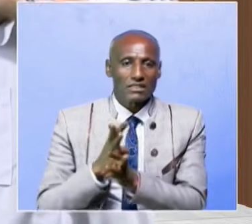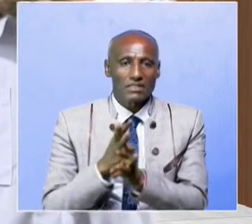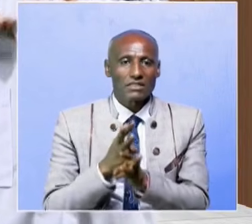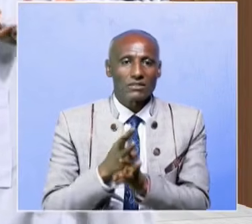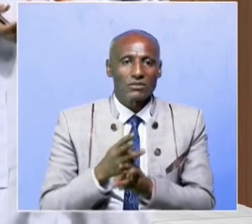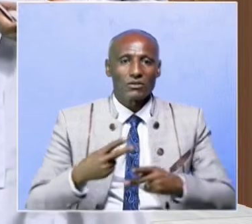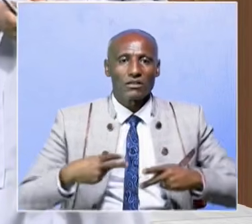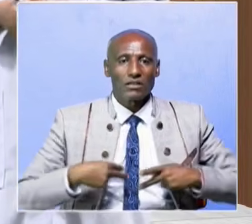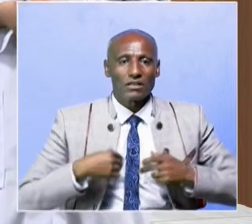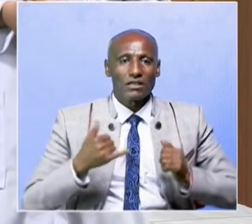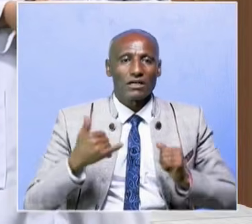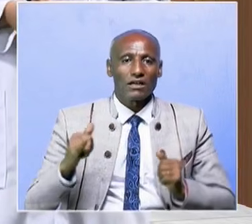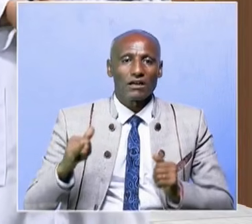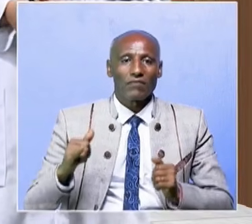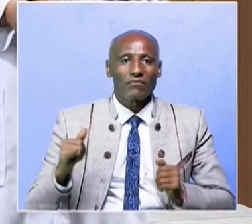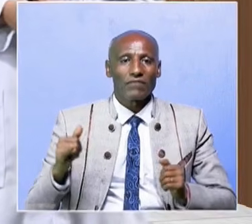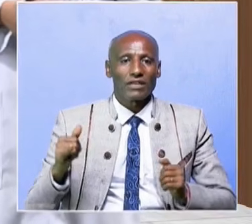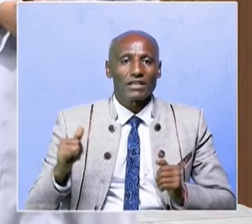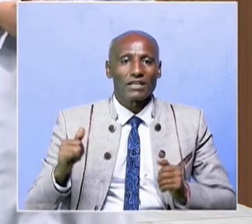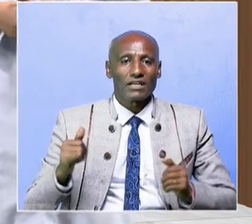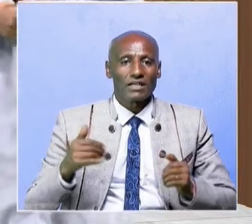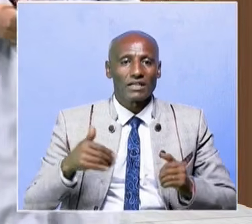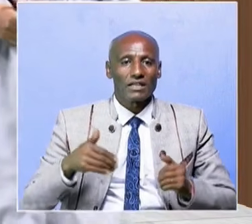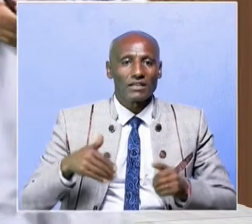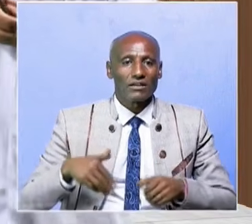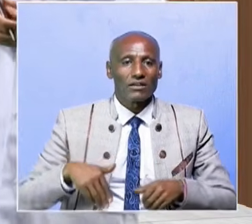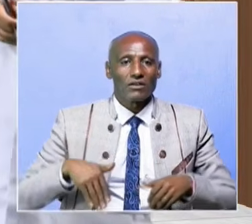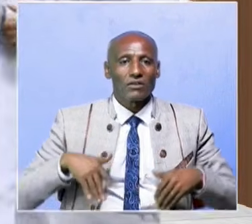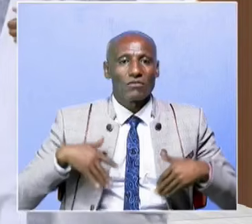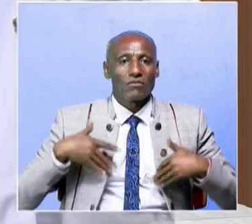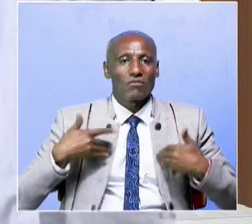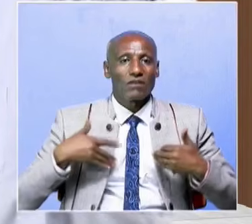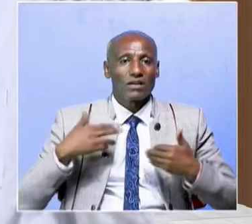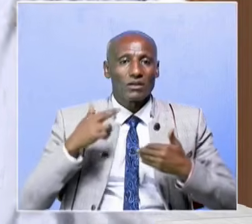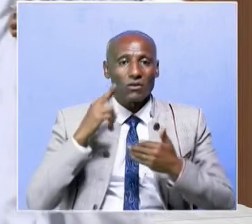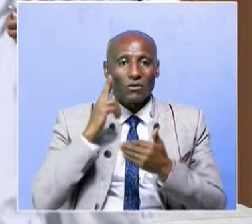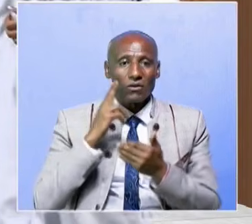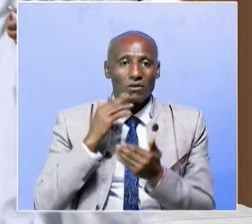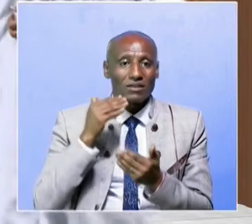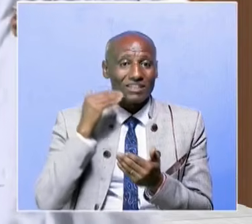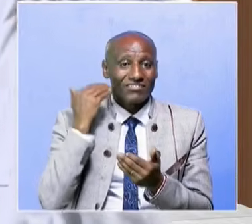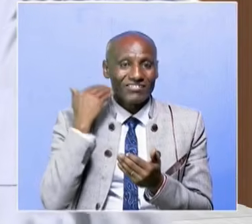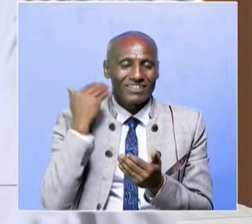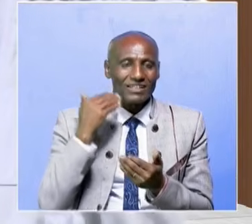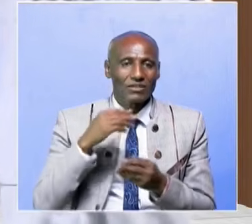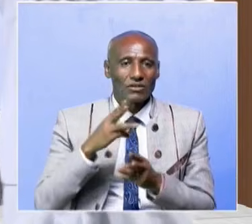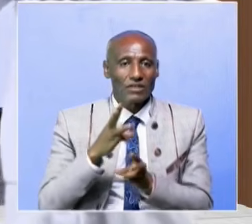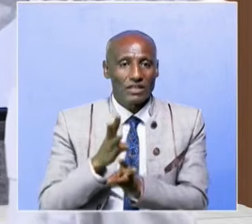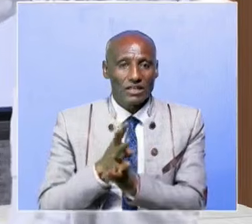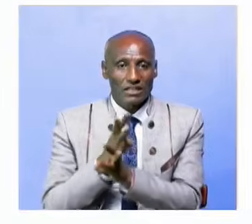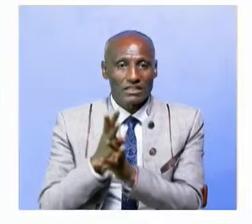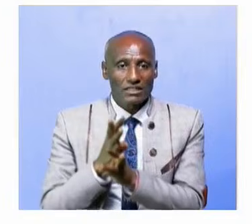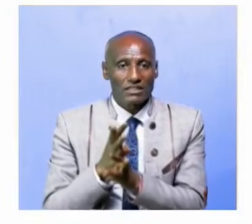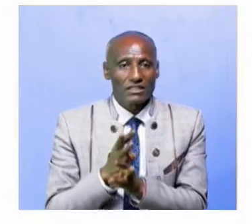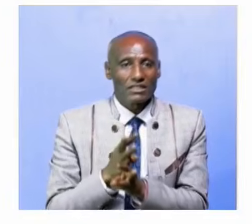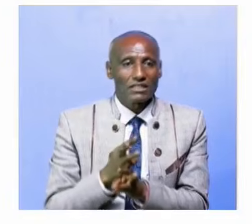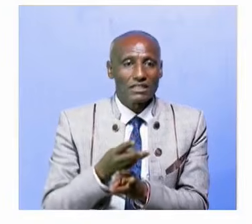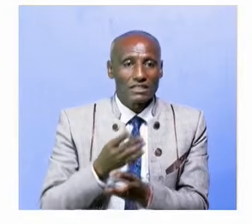having fun and a great time in the street. So, remediation is the act of